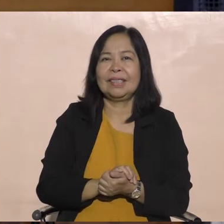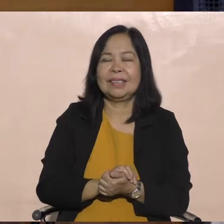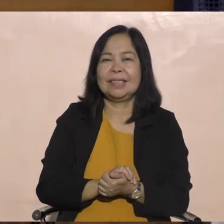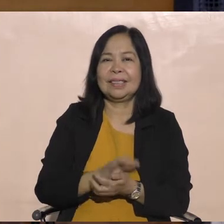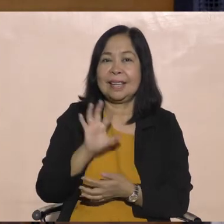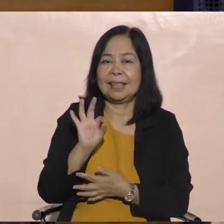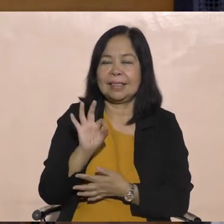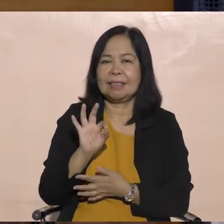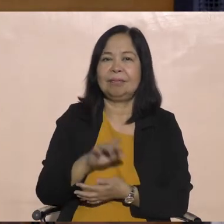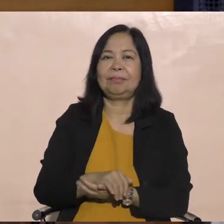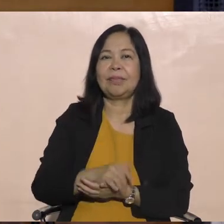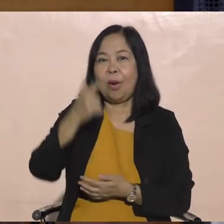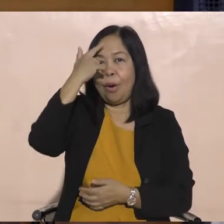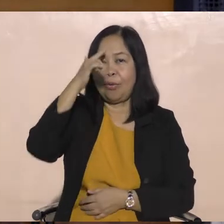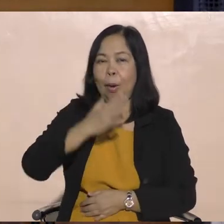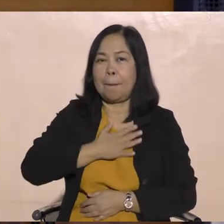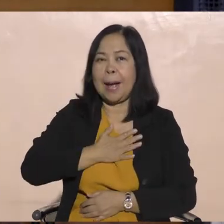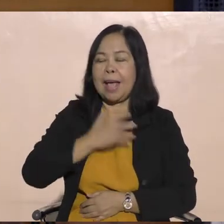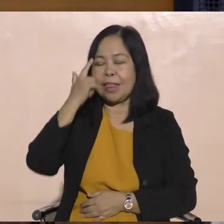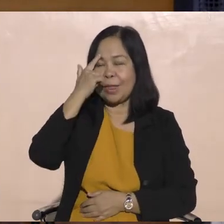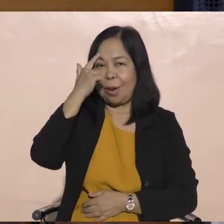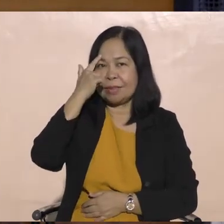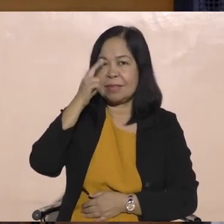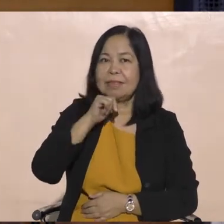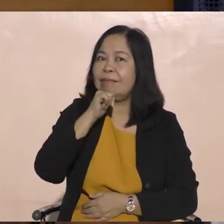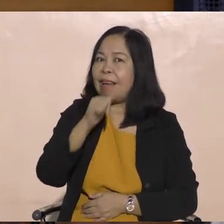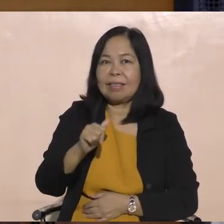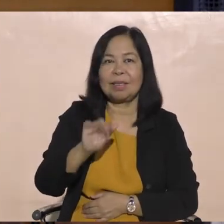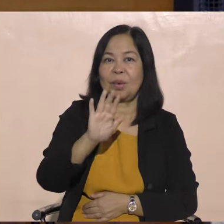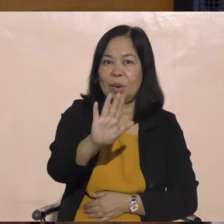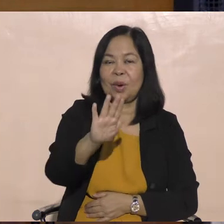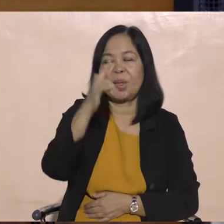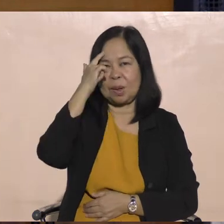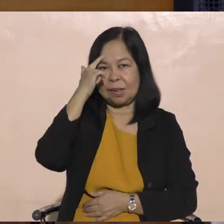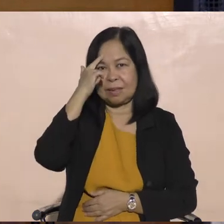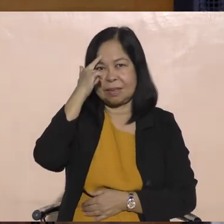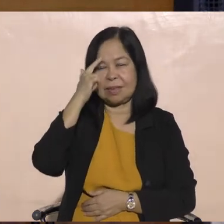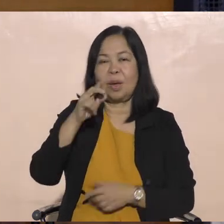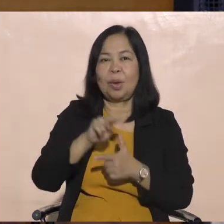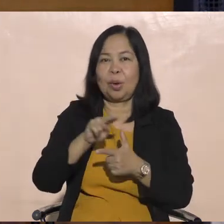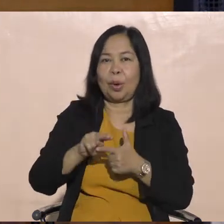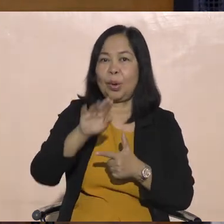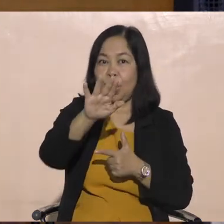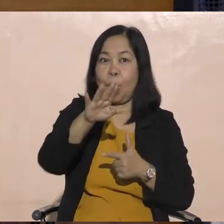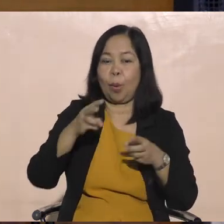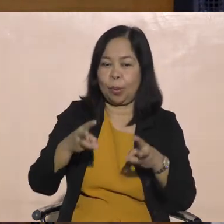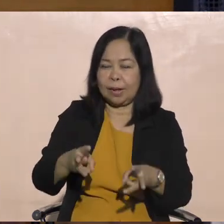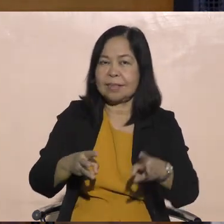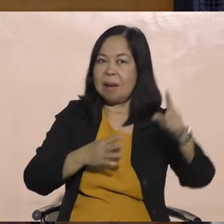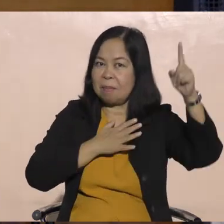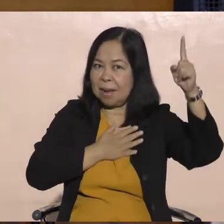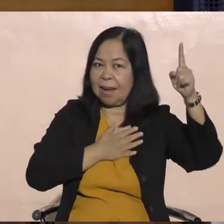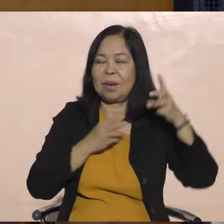King James Version, ingon sa mga kaigsunan, for my thoughts are not your thoughts, nor are your ways